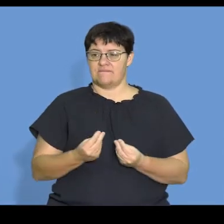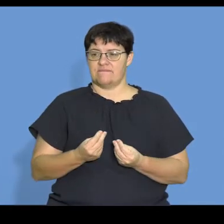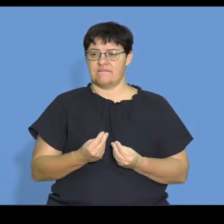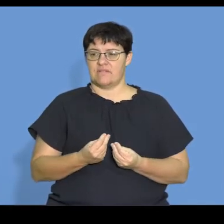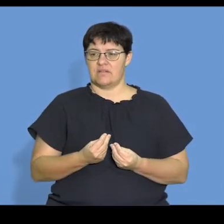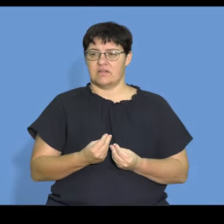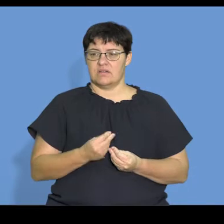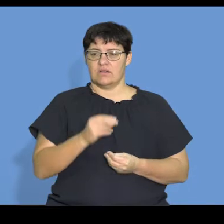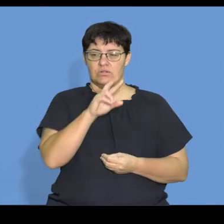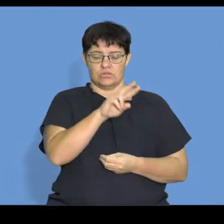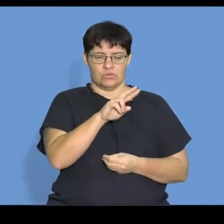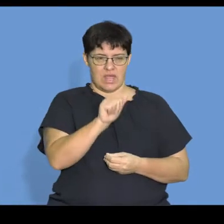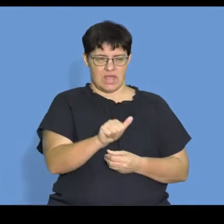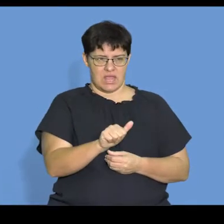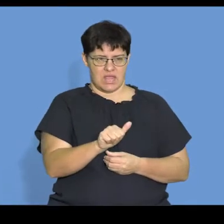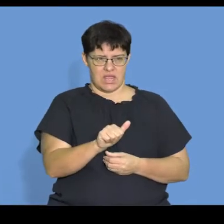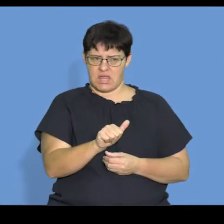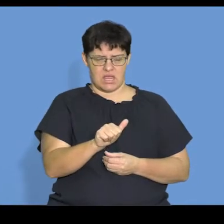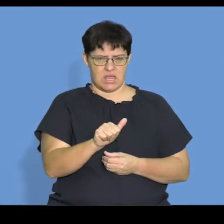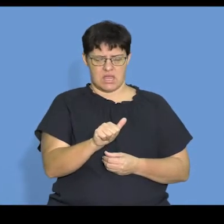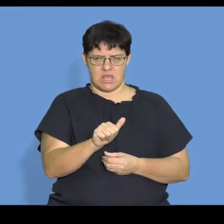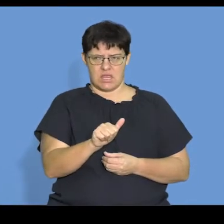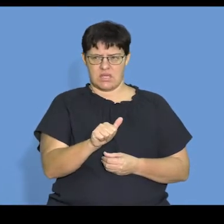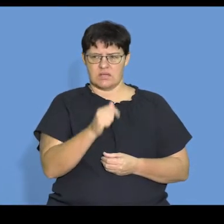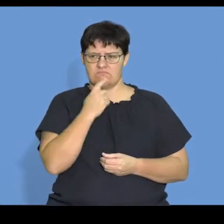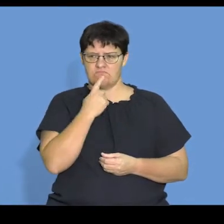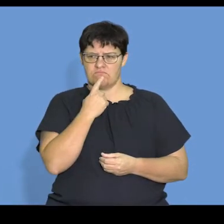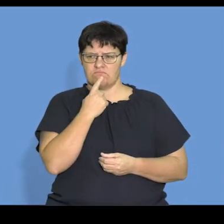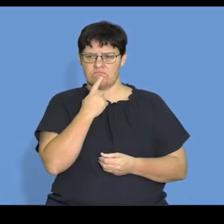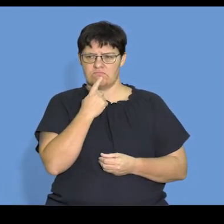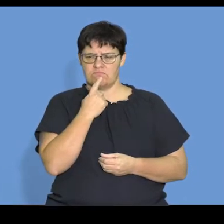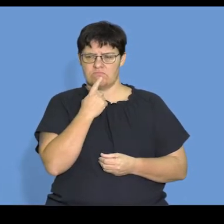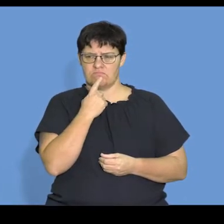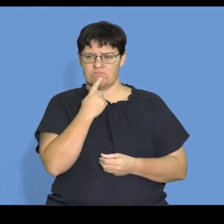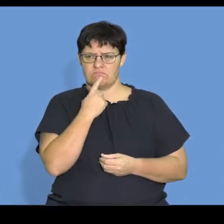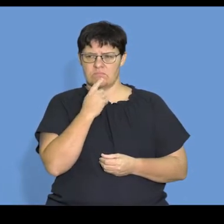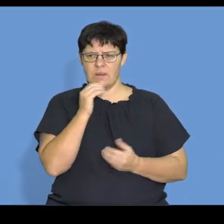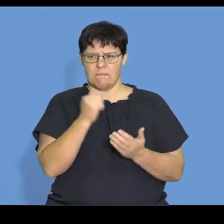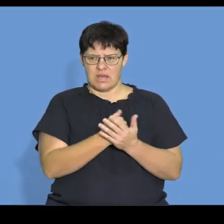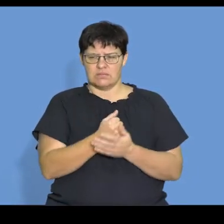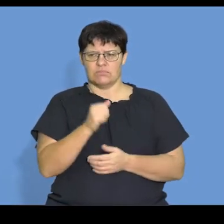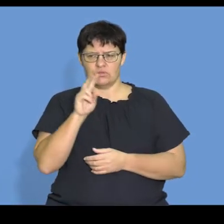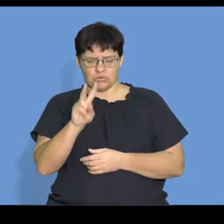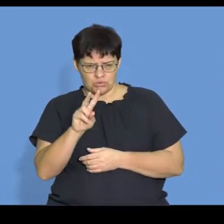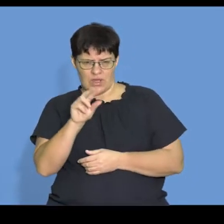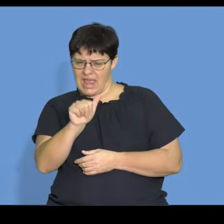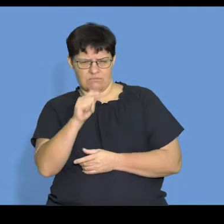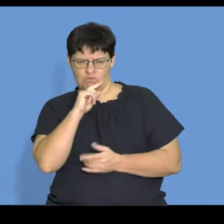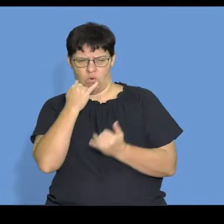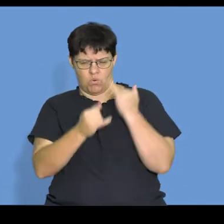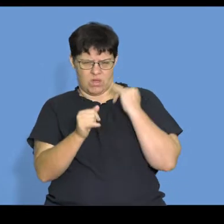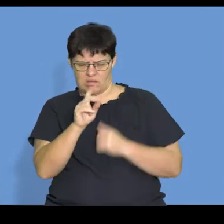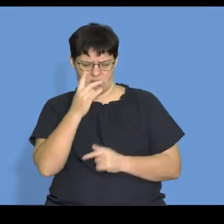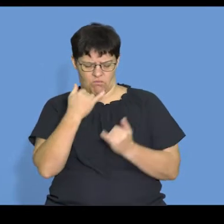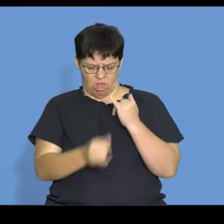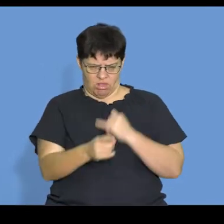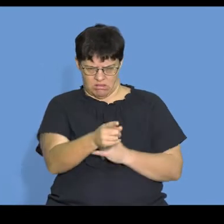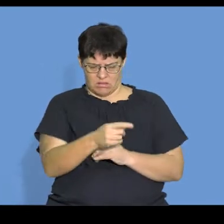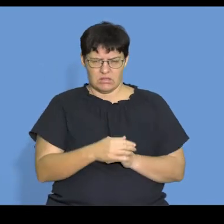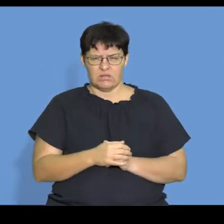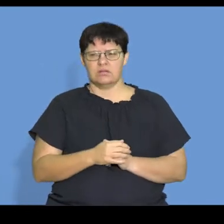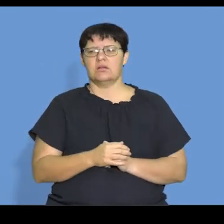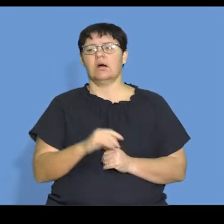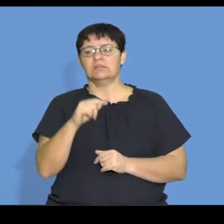2a, and it's not supposed to be just a, it's supposed to be 2a there. And then lastly, if